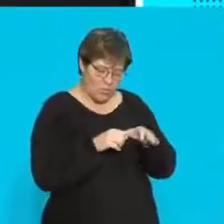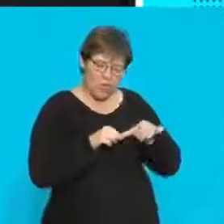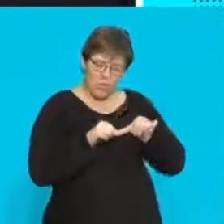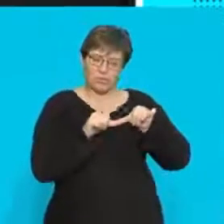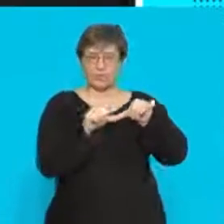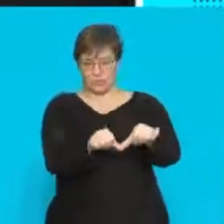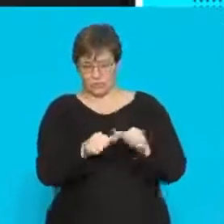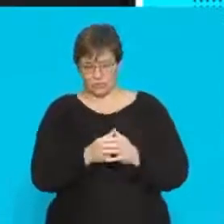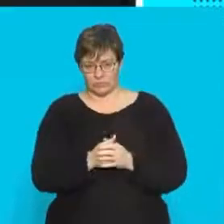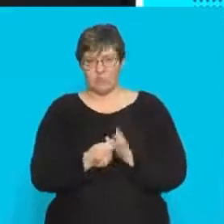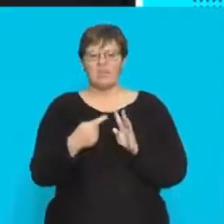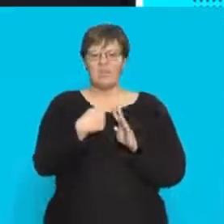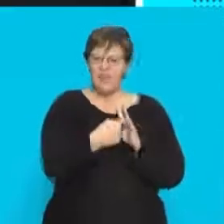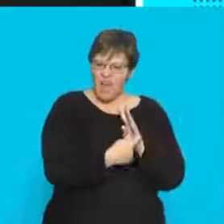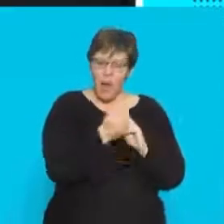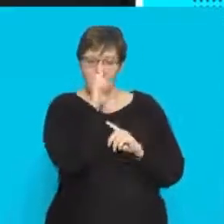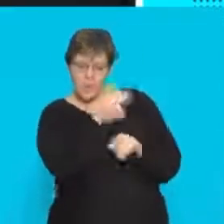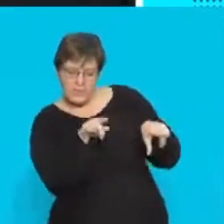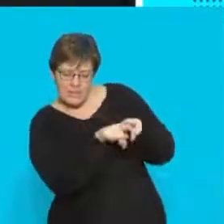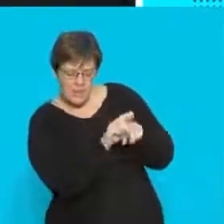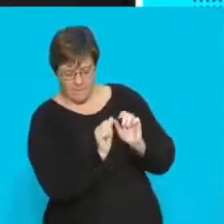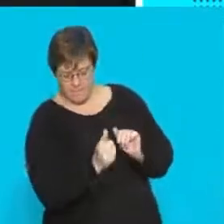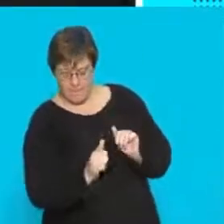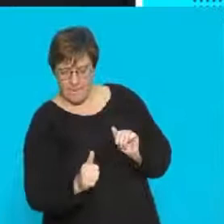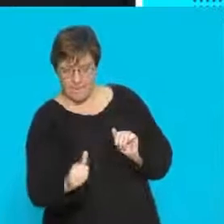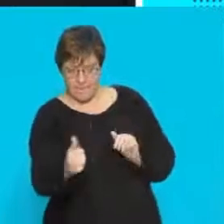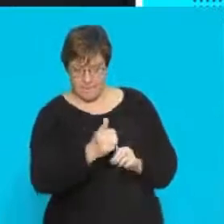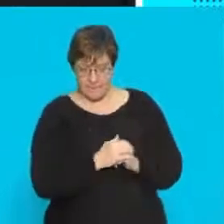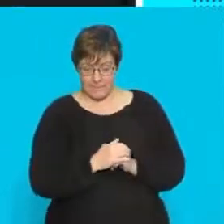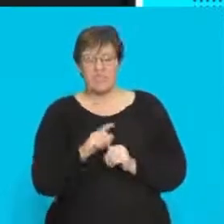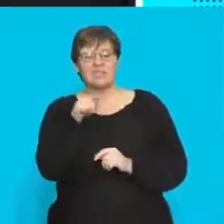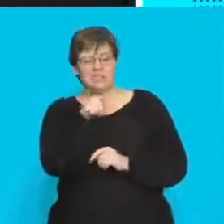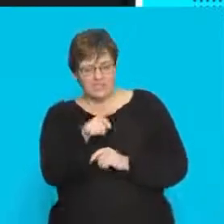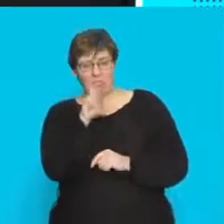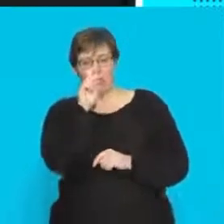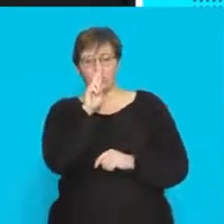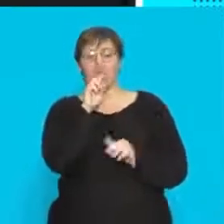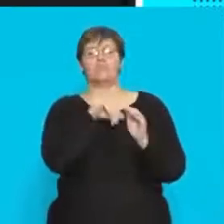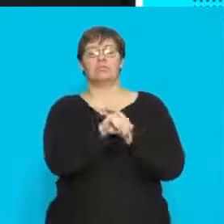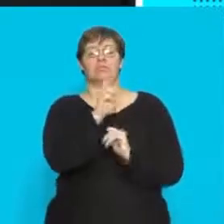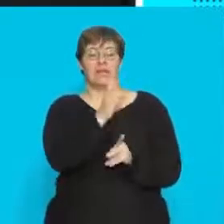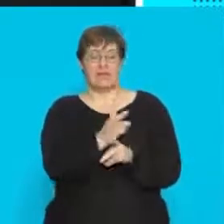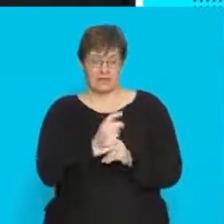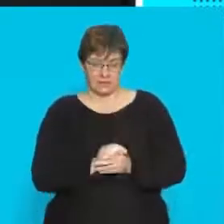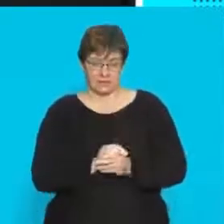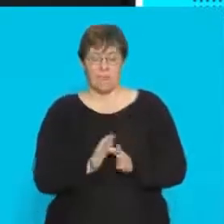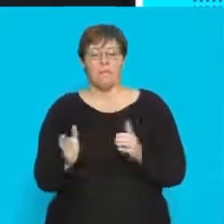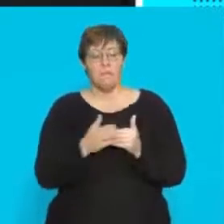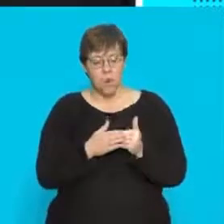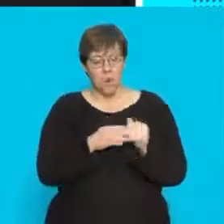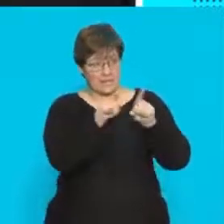that species, carrying on the traits of that plant. That is what we're talking about when we look at